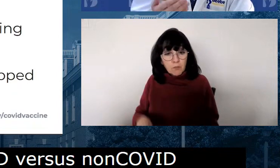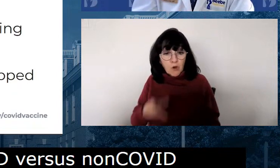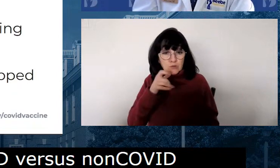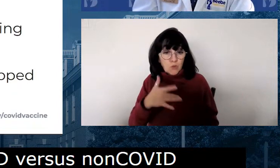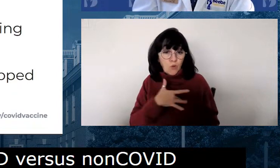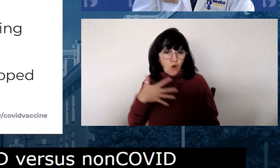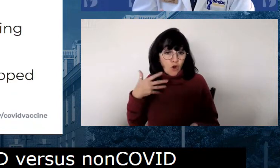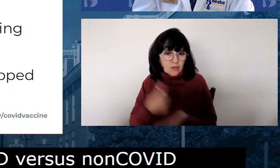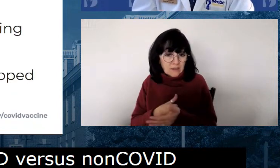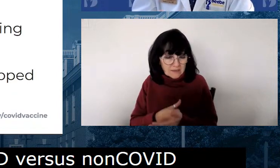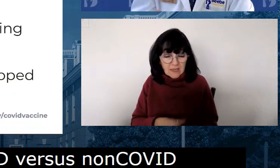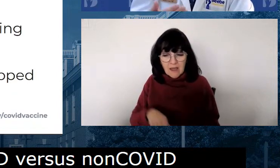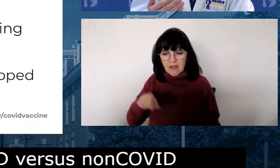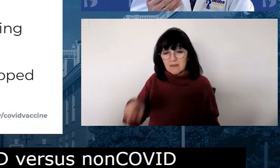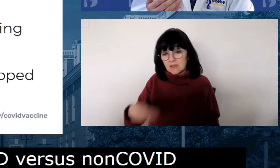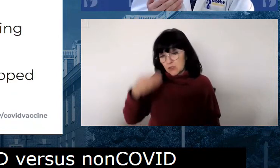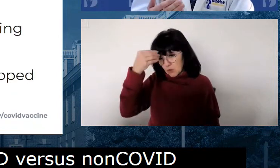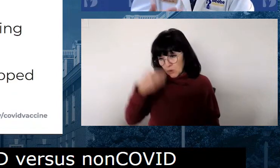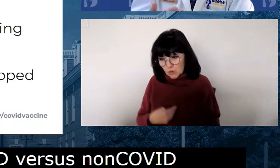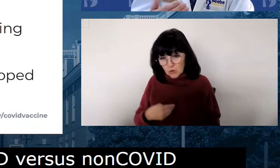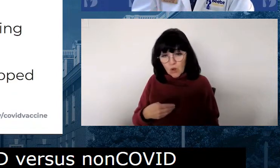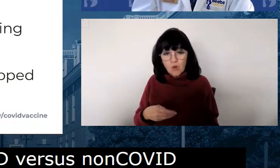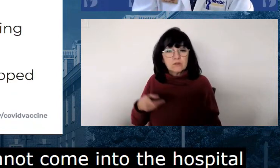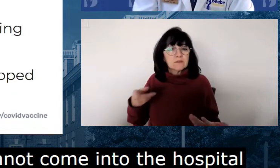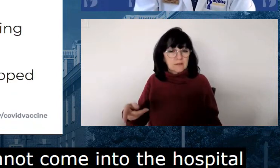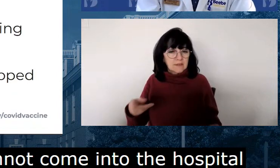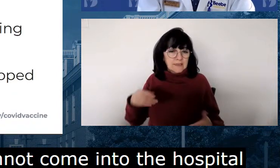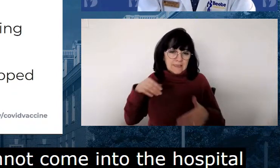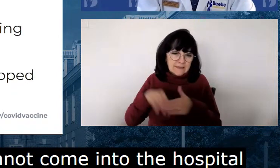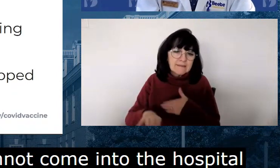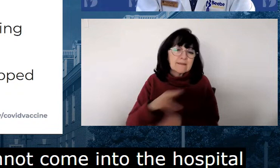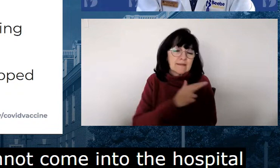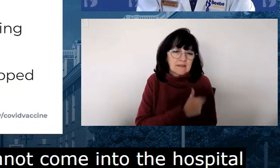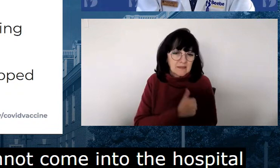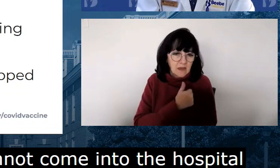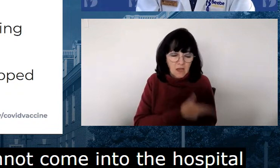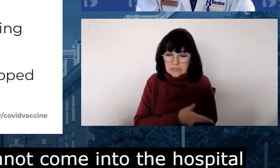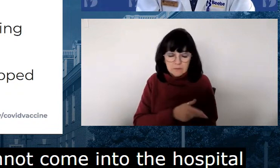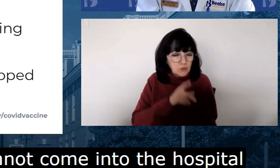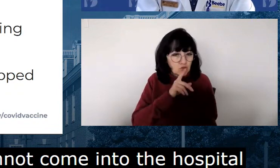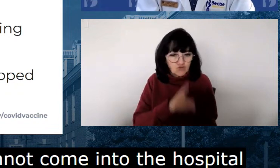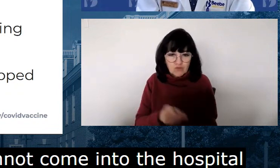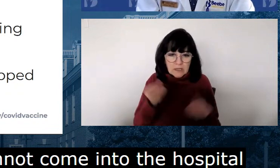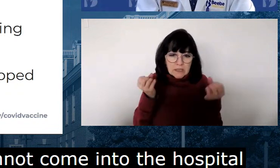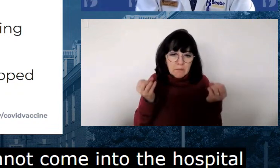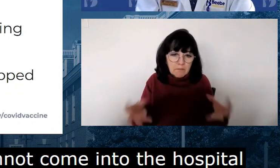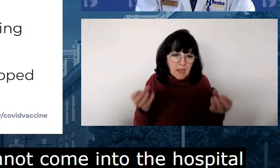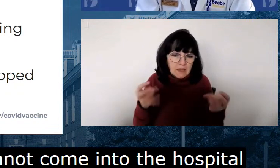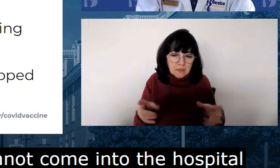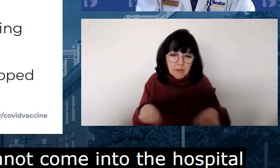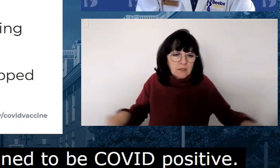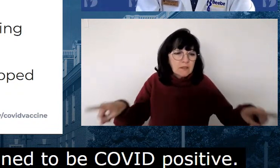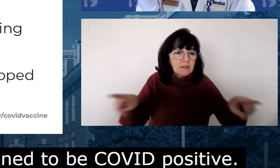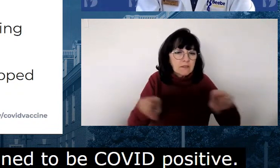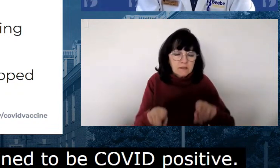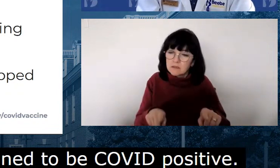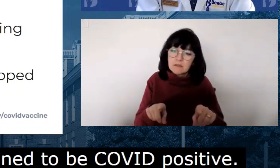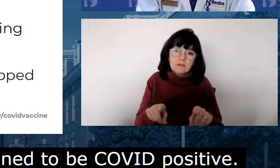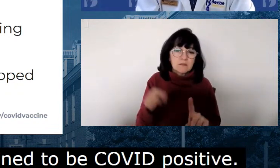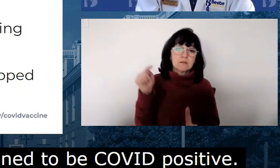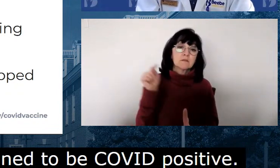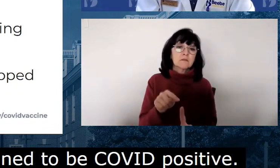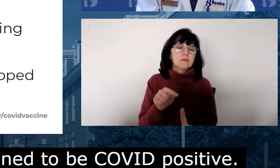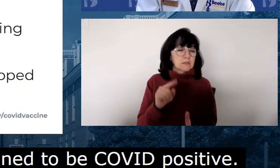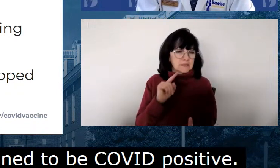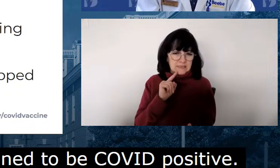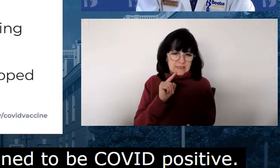and determined to be COVID positive. At the end of the day, all these patients are coming into the hospital critically ill, and that's causing that